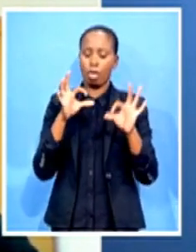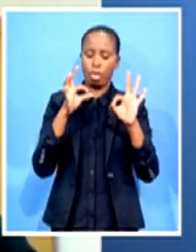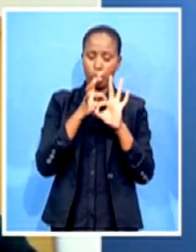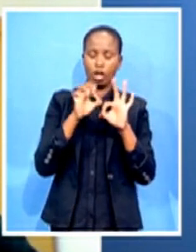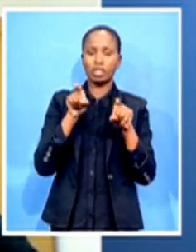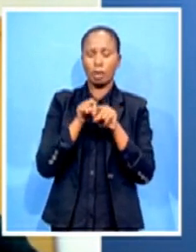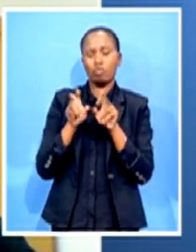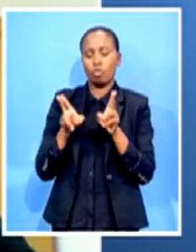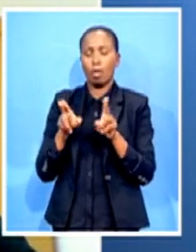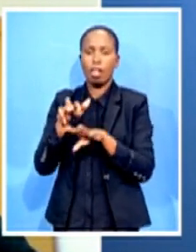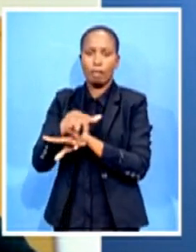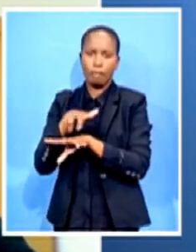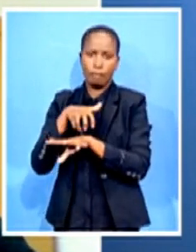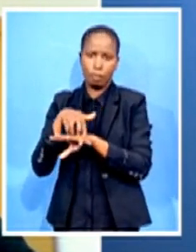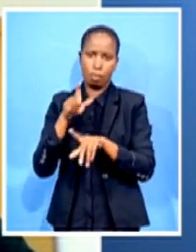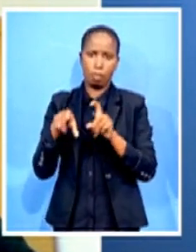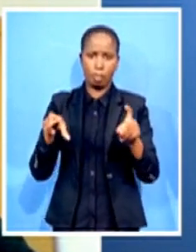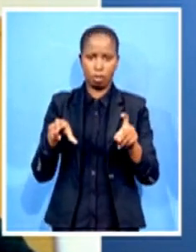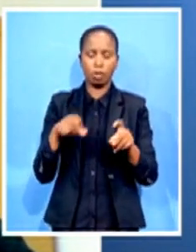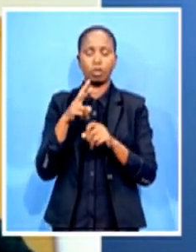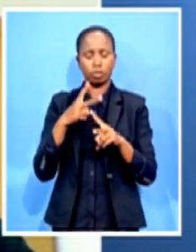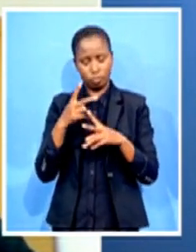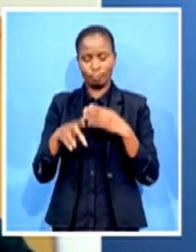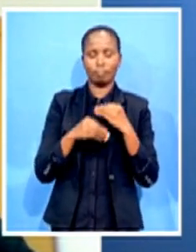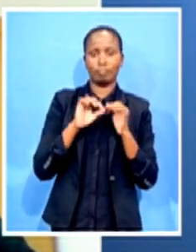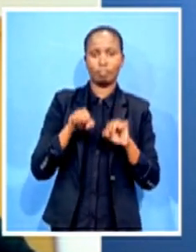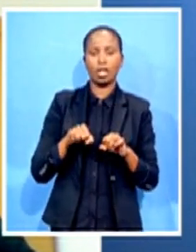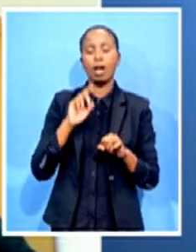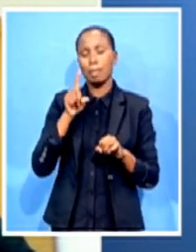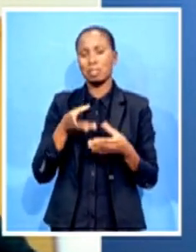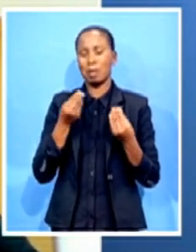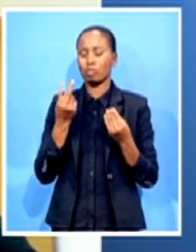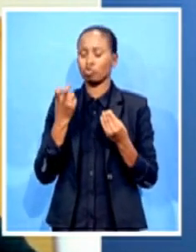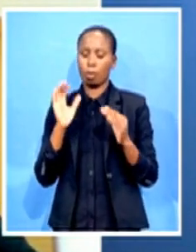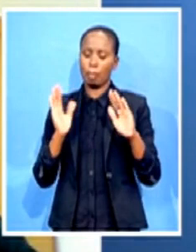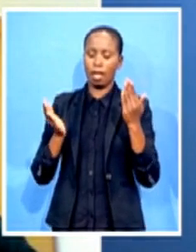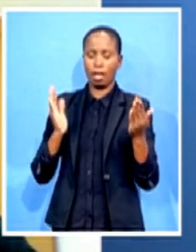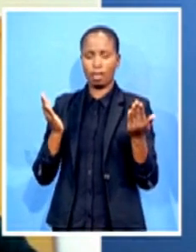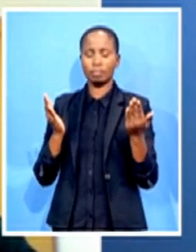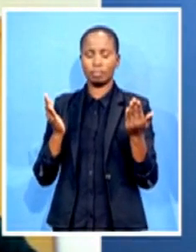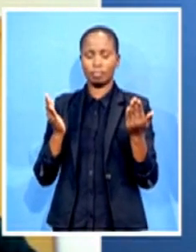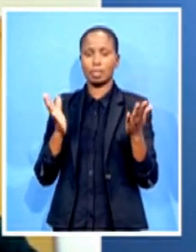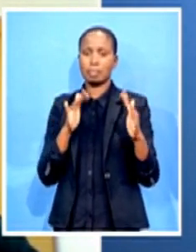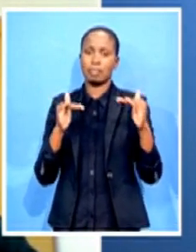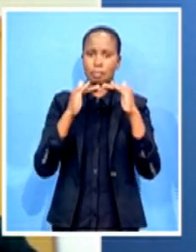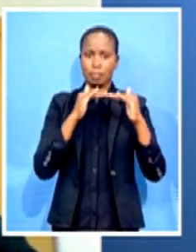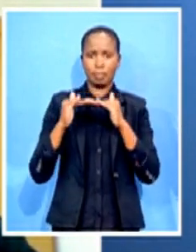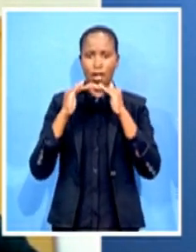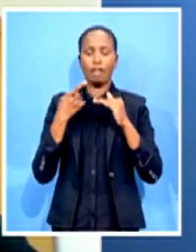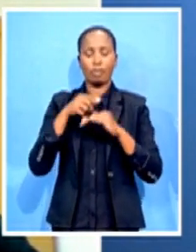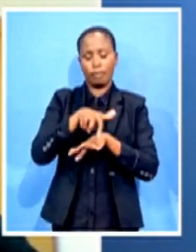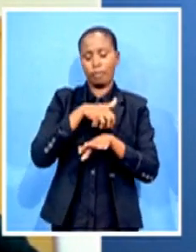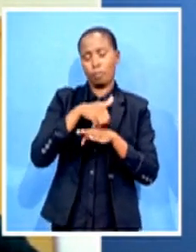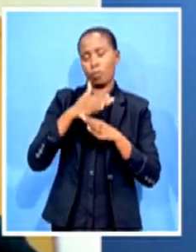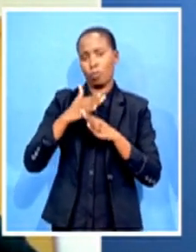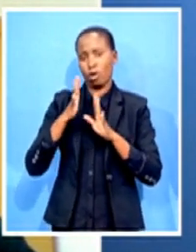So we want to have those two balances, having a minimum wage that keeps in mind the families of the farm workers, but also keeping the farm